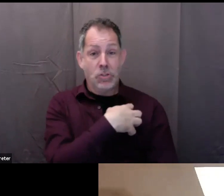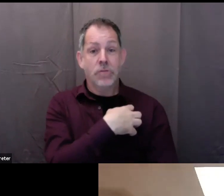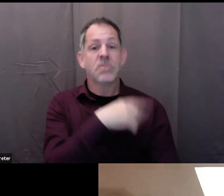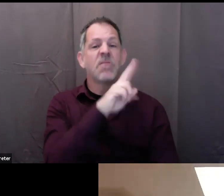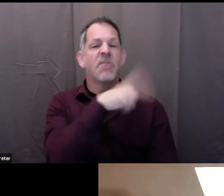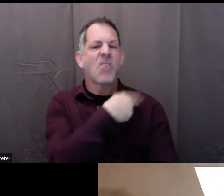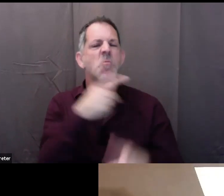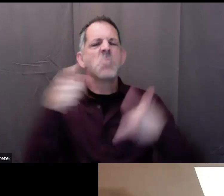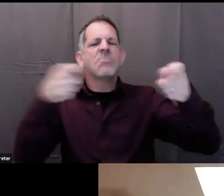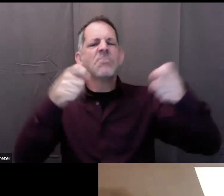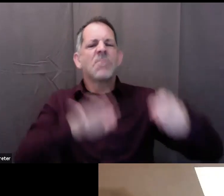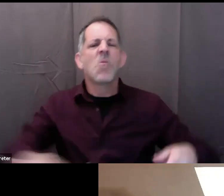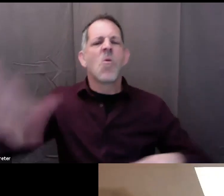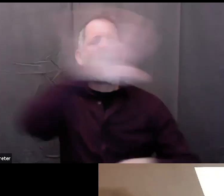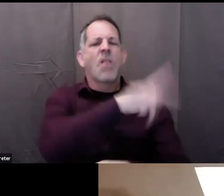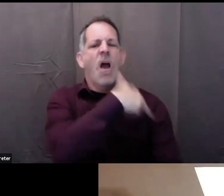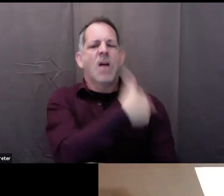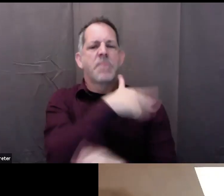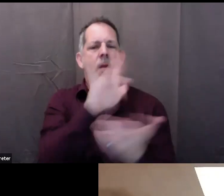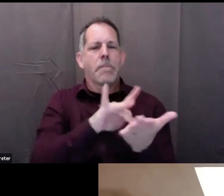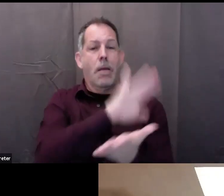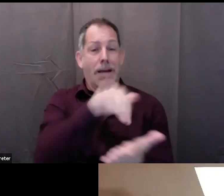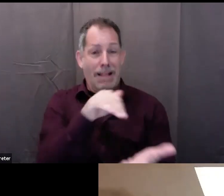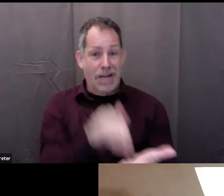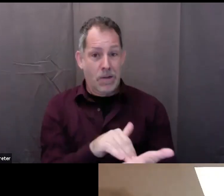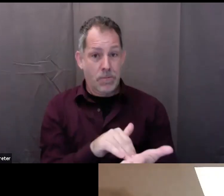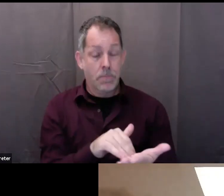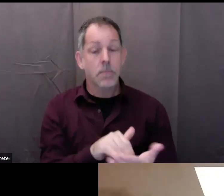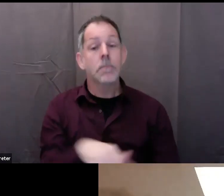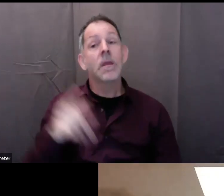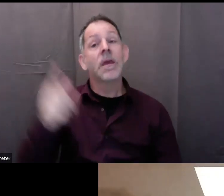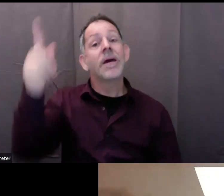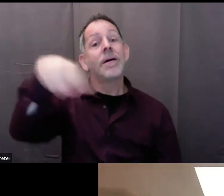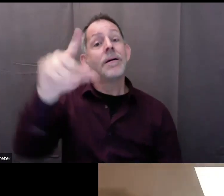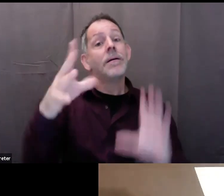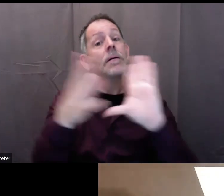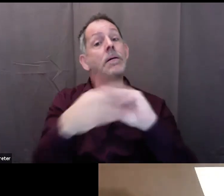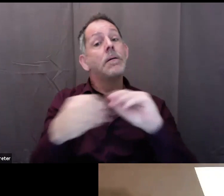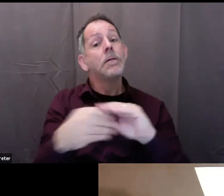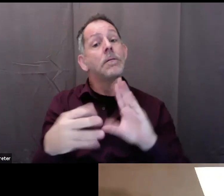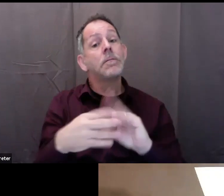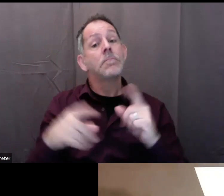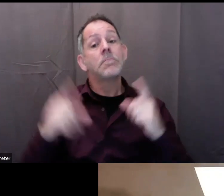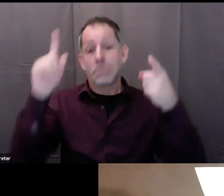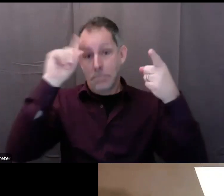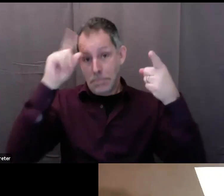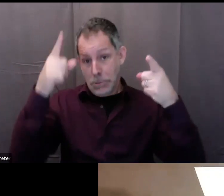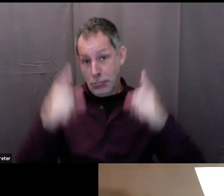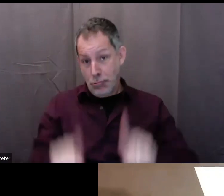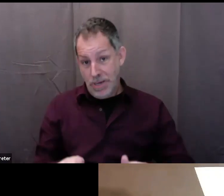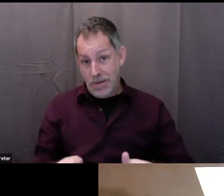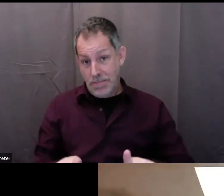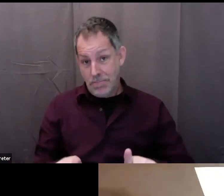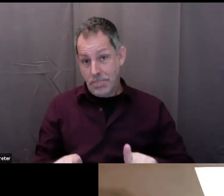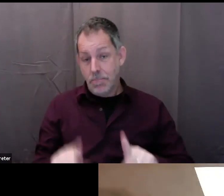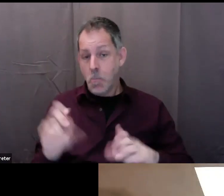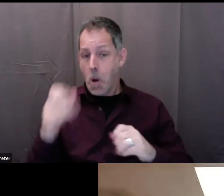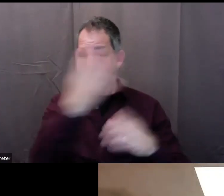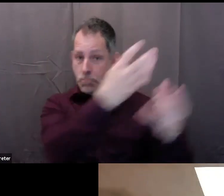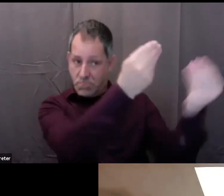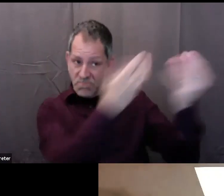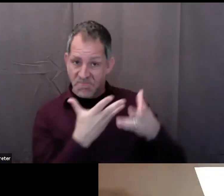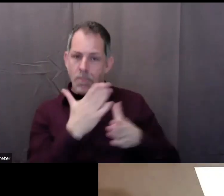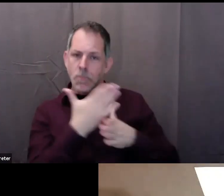a message that they collectively wanted me to deliver on their behalf. They're already receiving lots of letters,